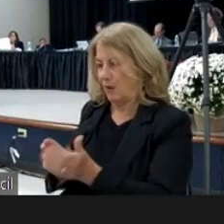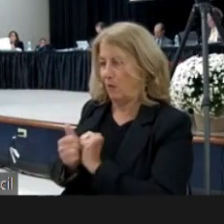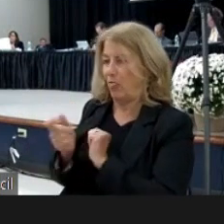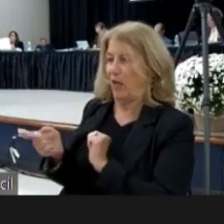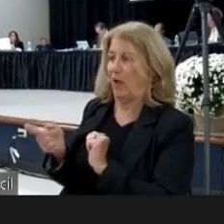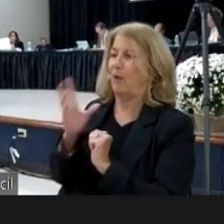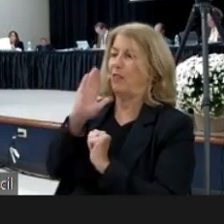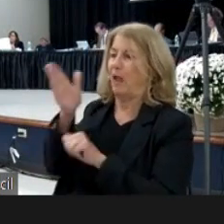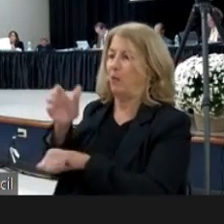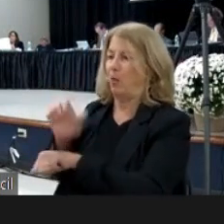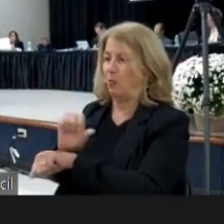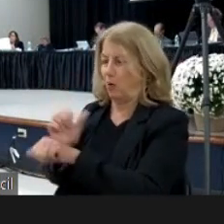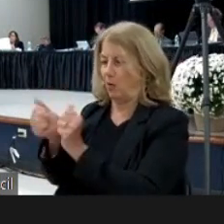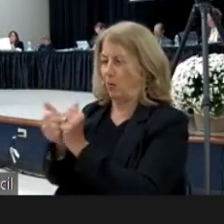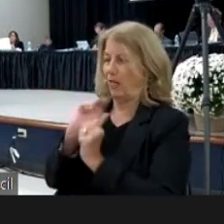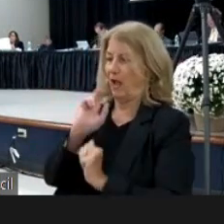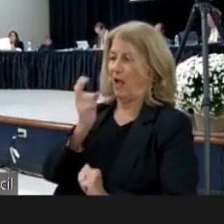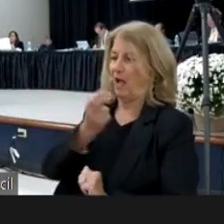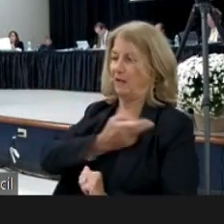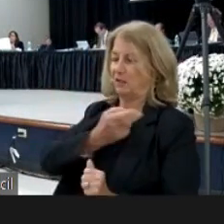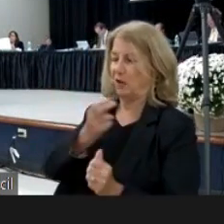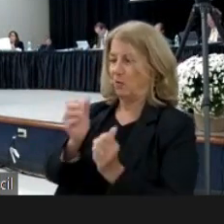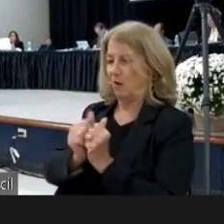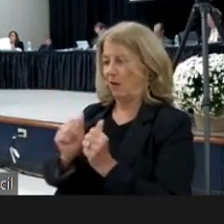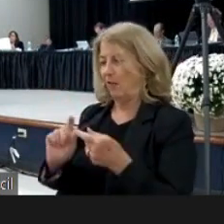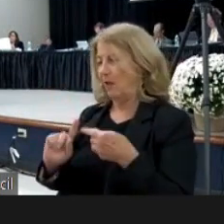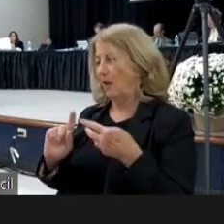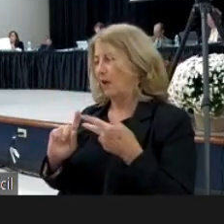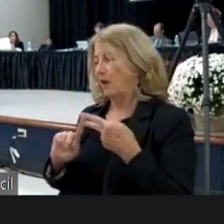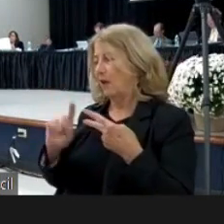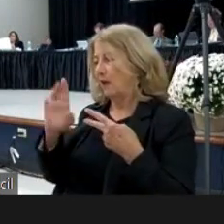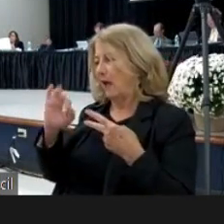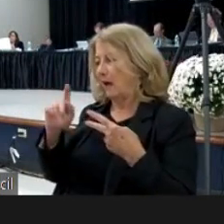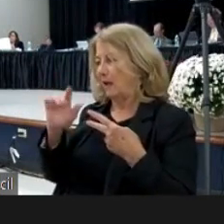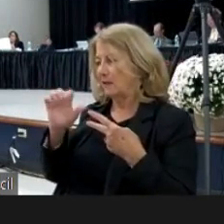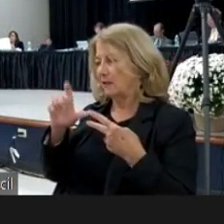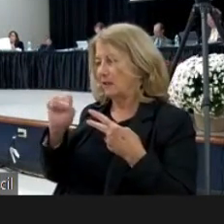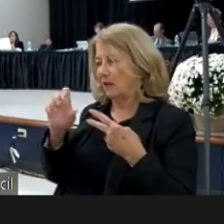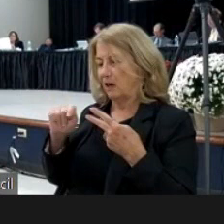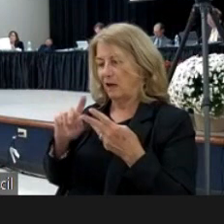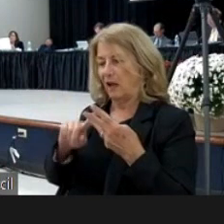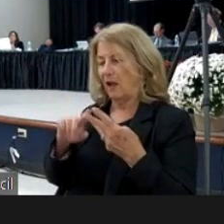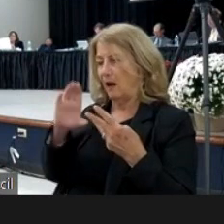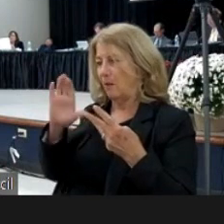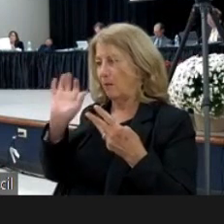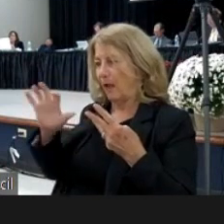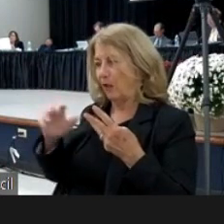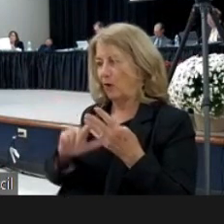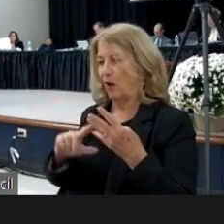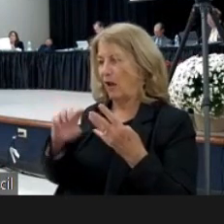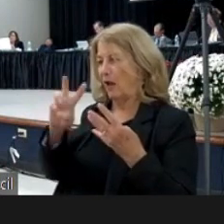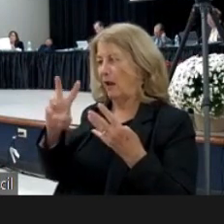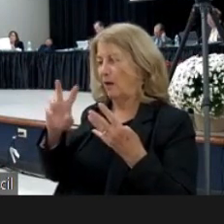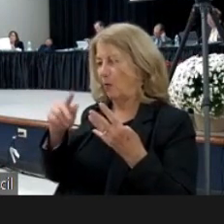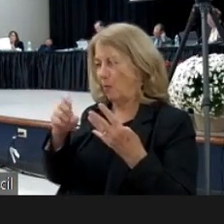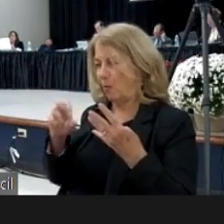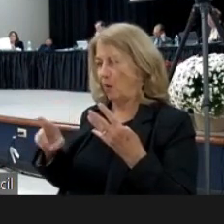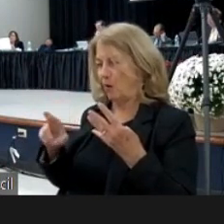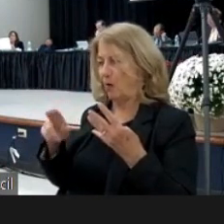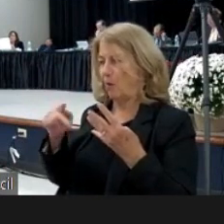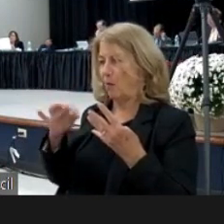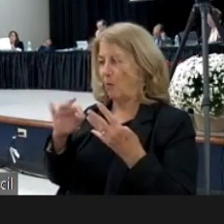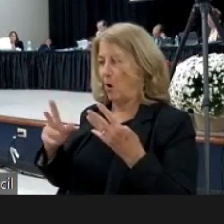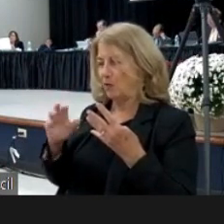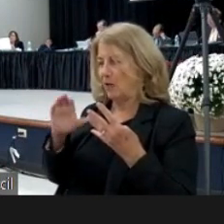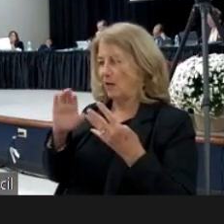work with us, the Catalyst, the Baylor, and certainly with Walker Partners are looking with the